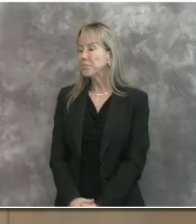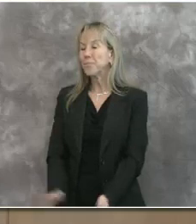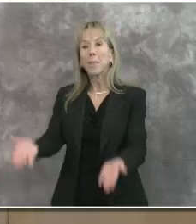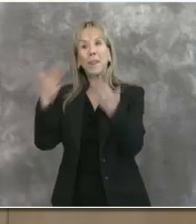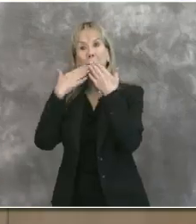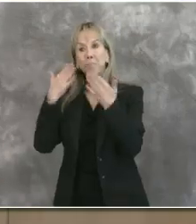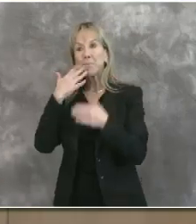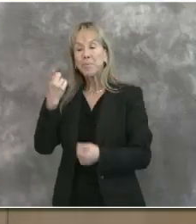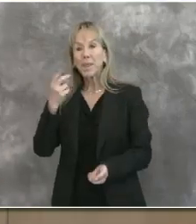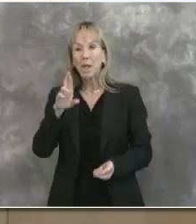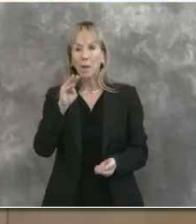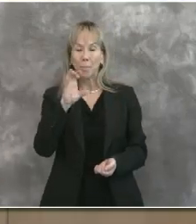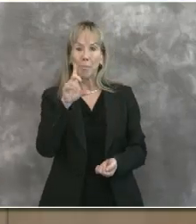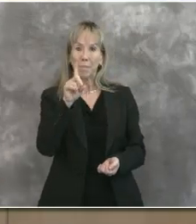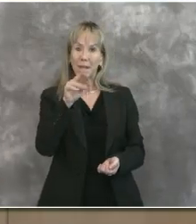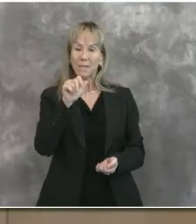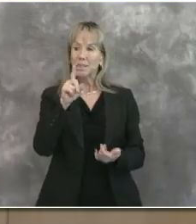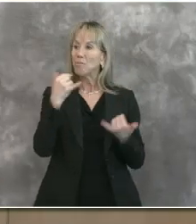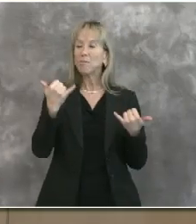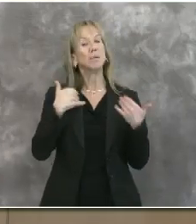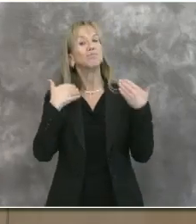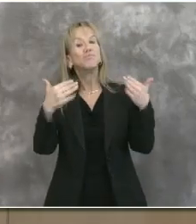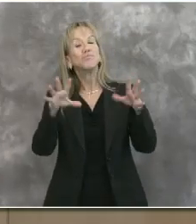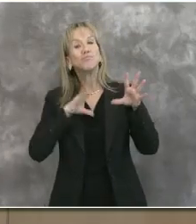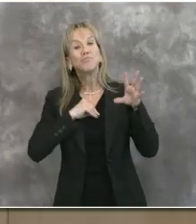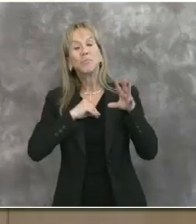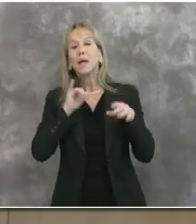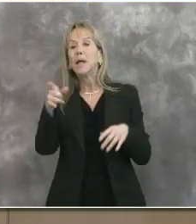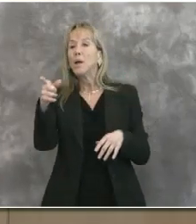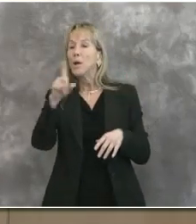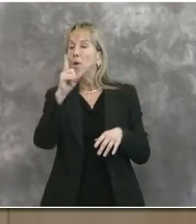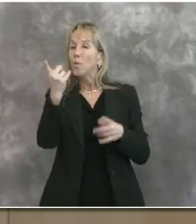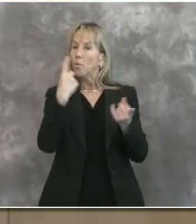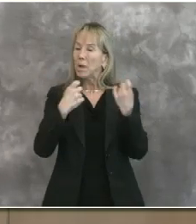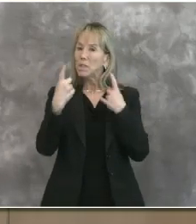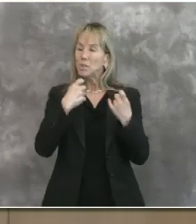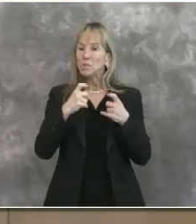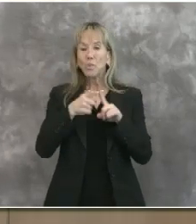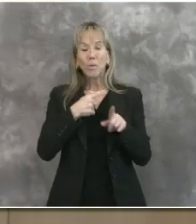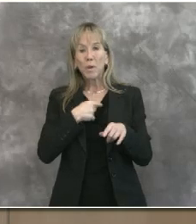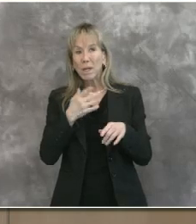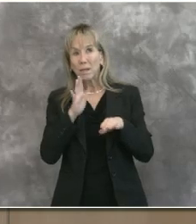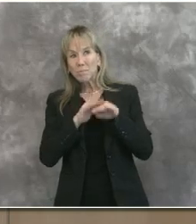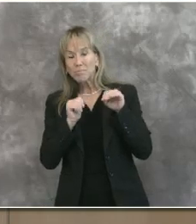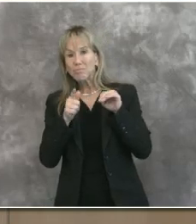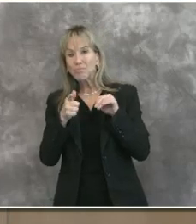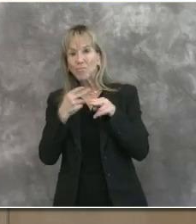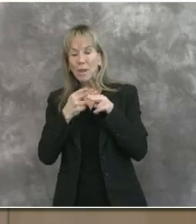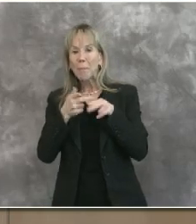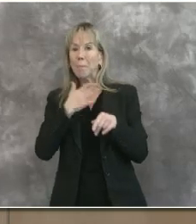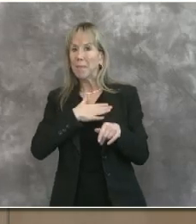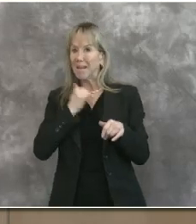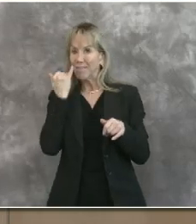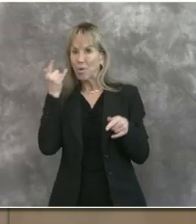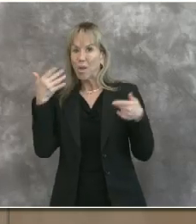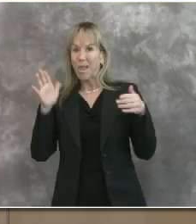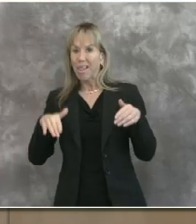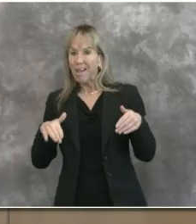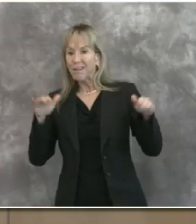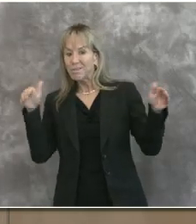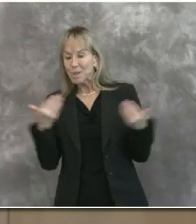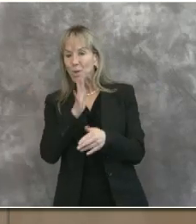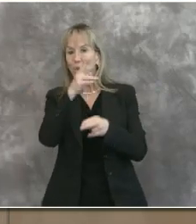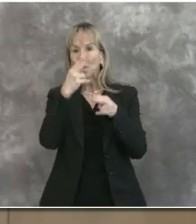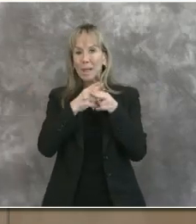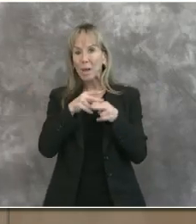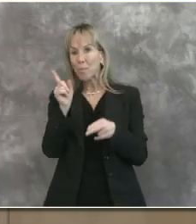Thank you, Dr. McDonald. We'll get right to the questions. And again, as we call you up for your comments, please make sure if you haven't been introduced by your name and